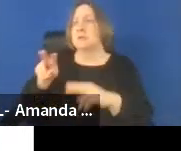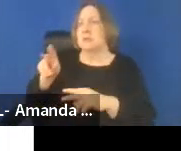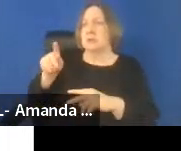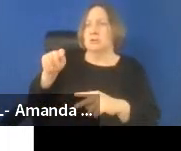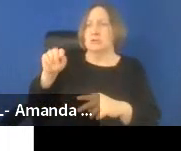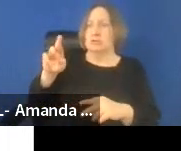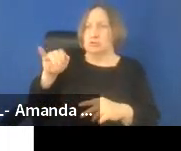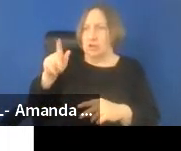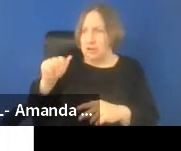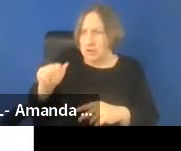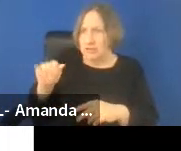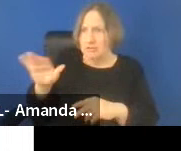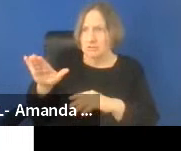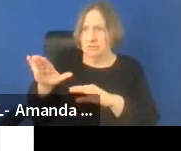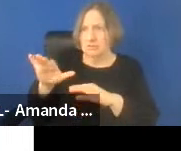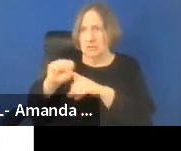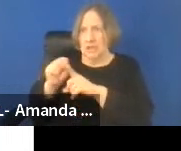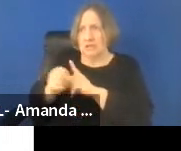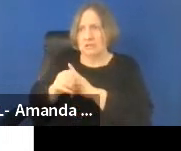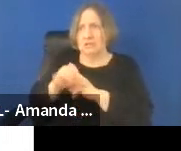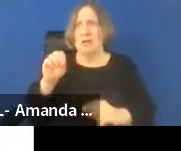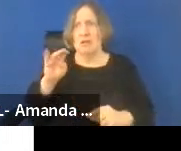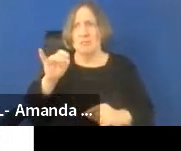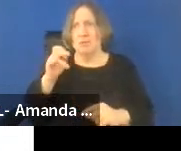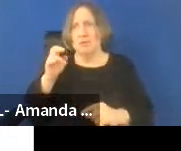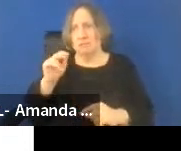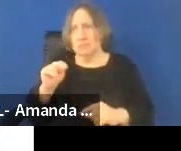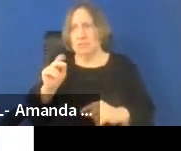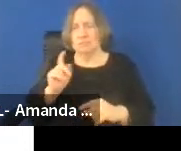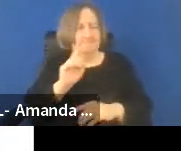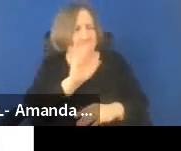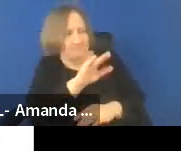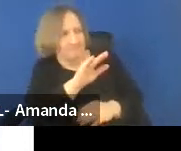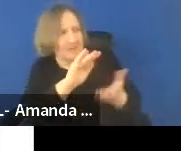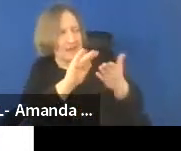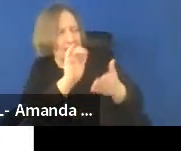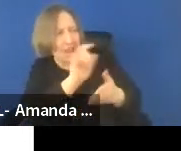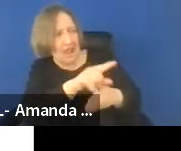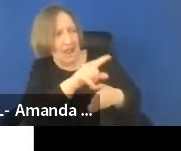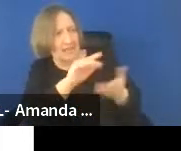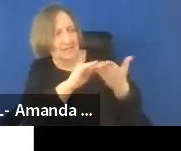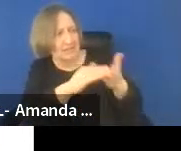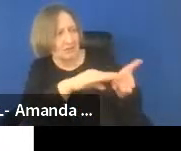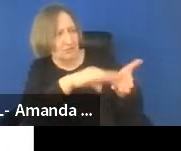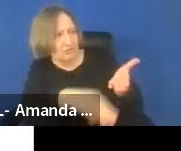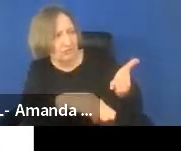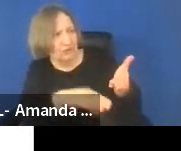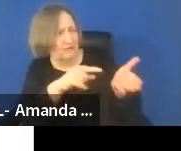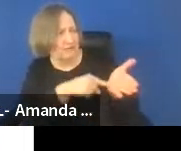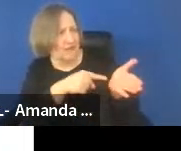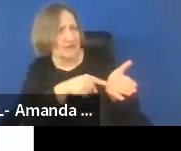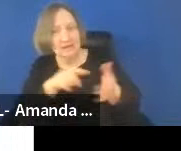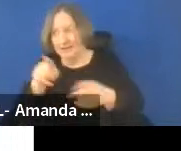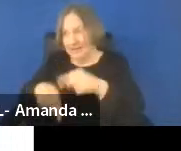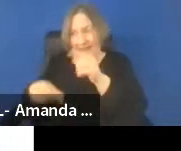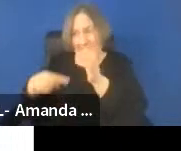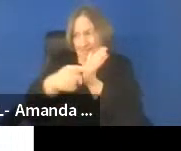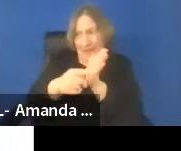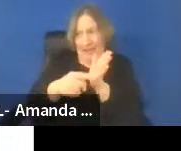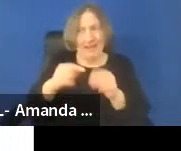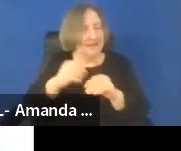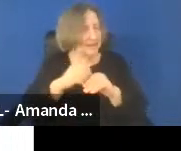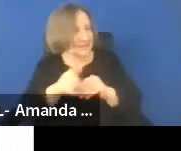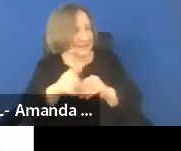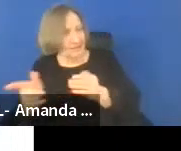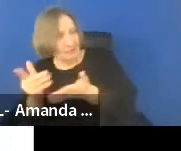the ombudsman stepped in and asked the city to forgive the debt. Trayla couldn't pay, and sending her to collections was only making